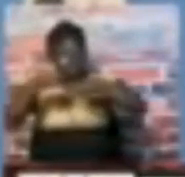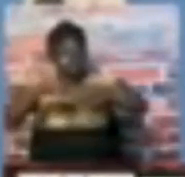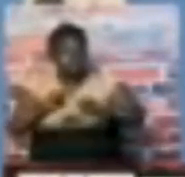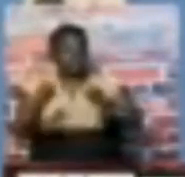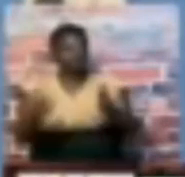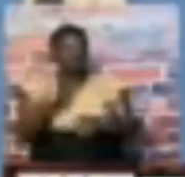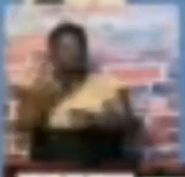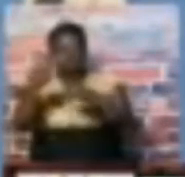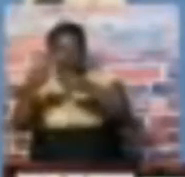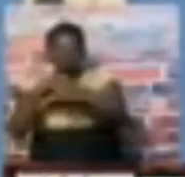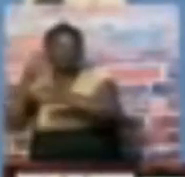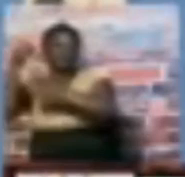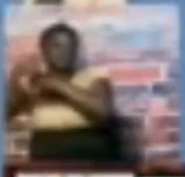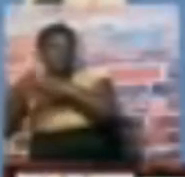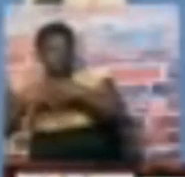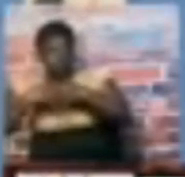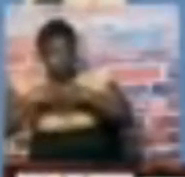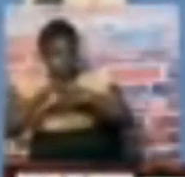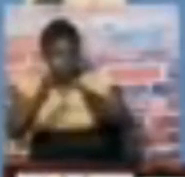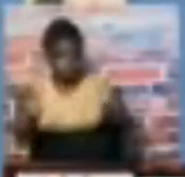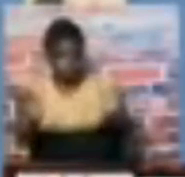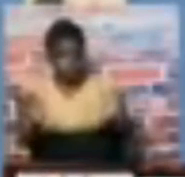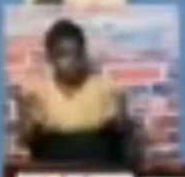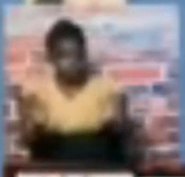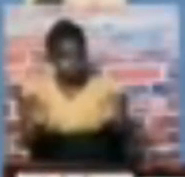Those will open.